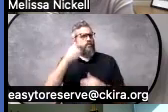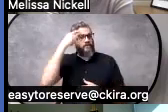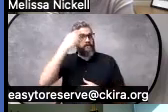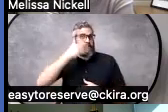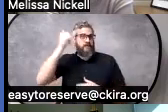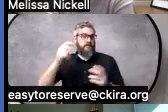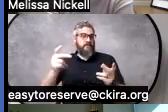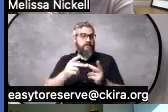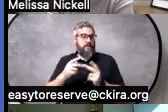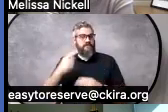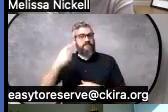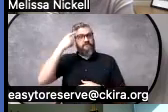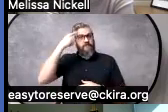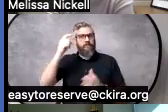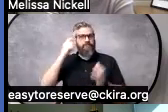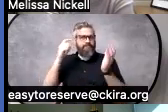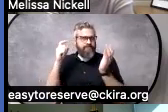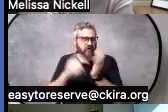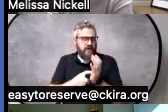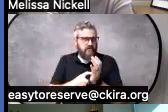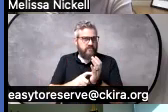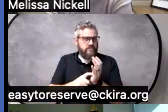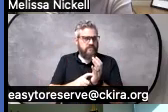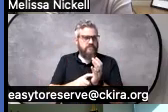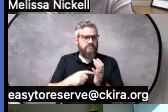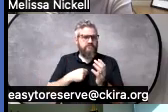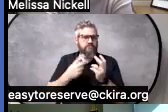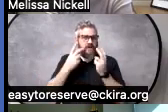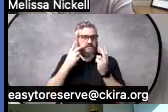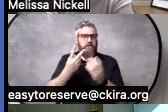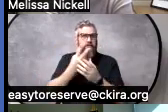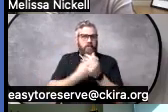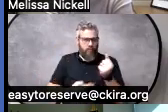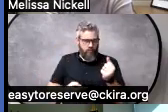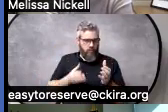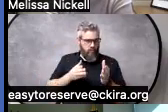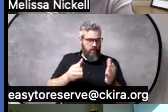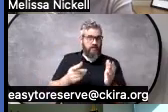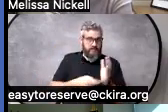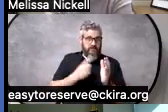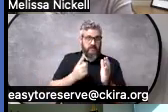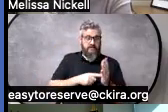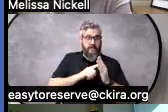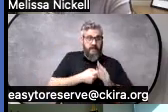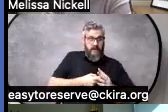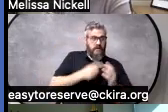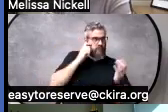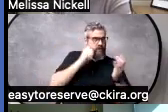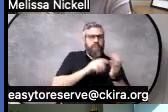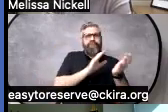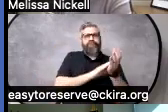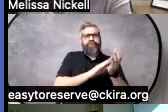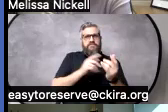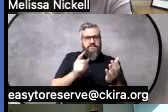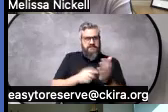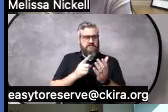for acknowledgements? Because I see it done both ways, where sometimes people do them at the beginning, sometimes people have them at